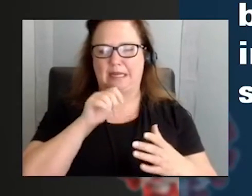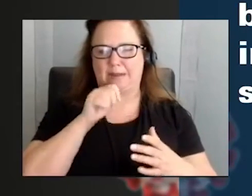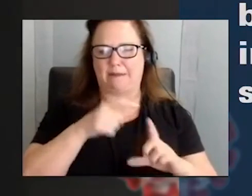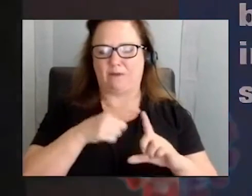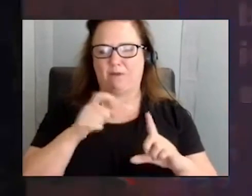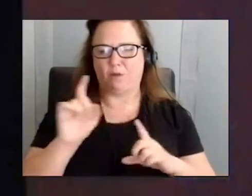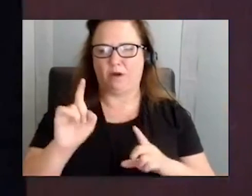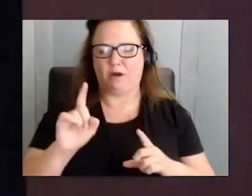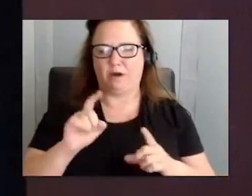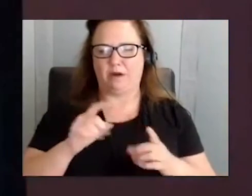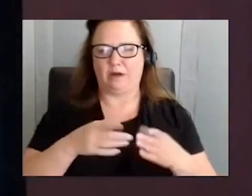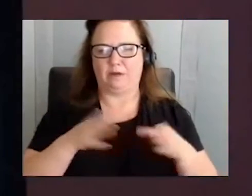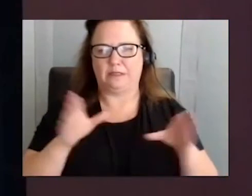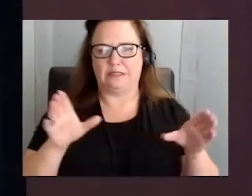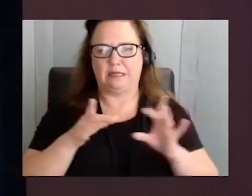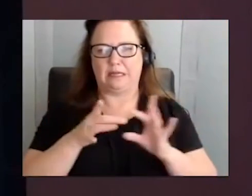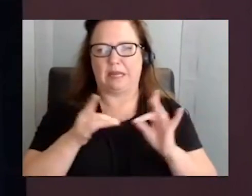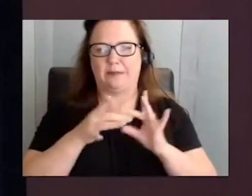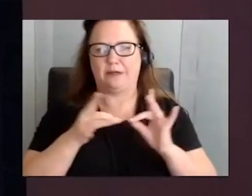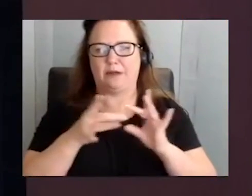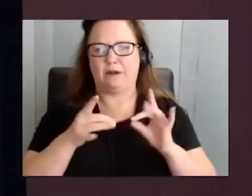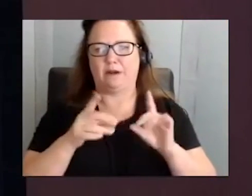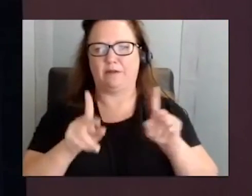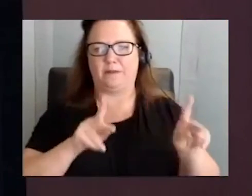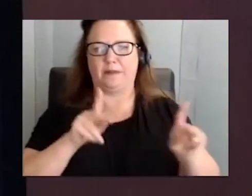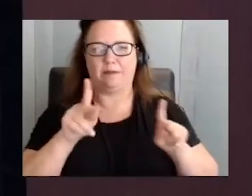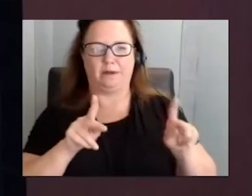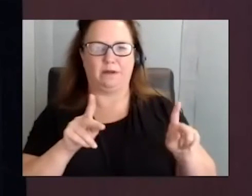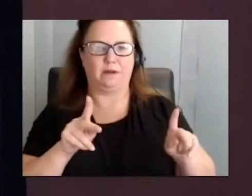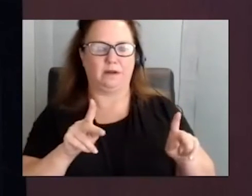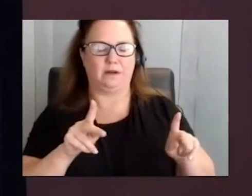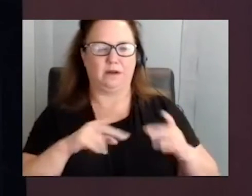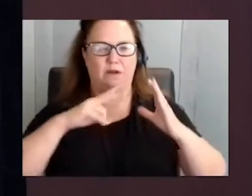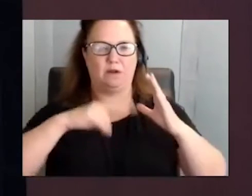sort of the commentary from the folks that have maybe